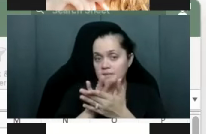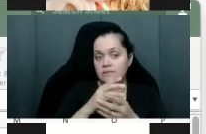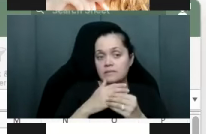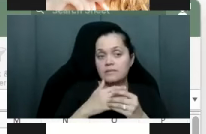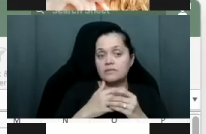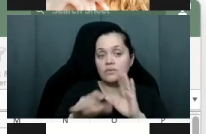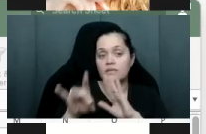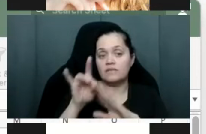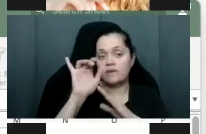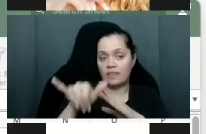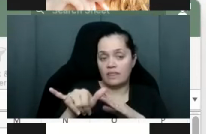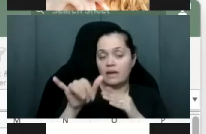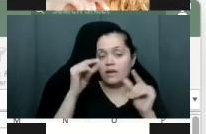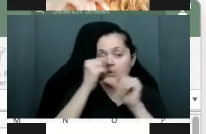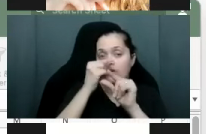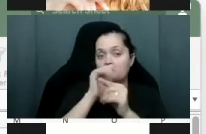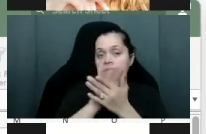find that Google Sheet.